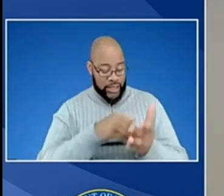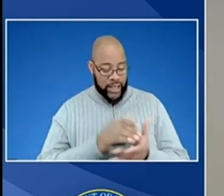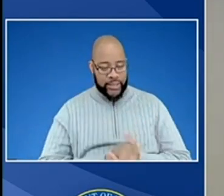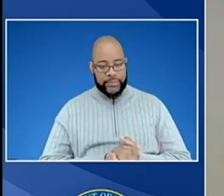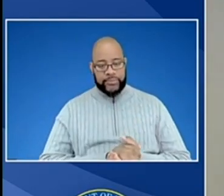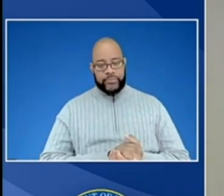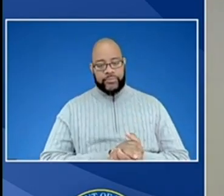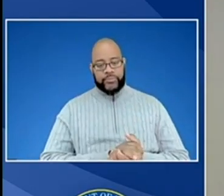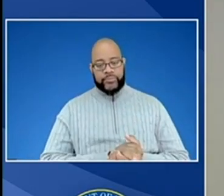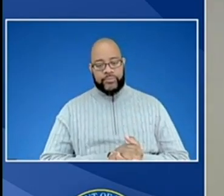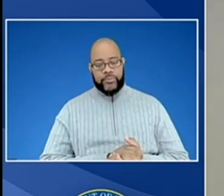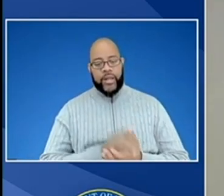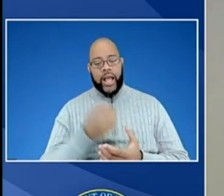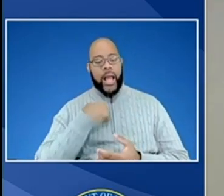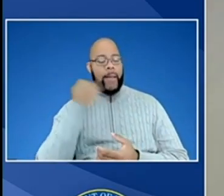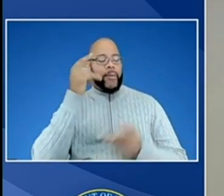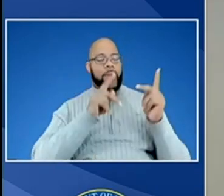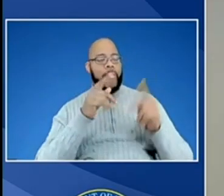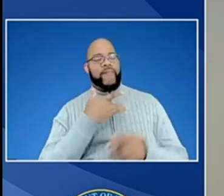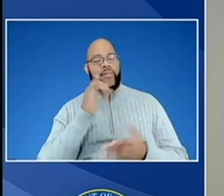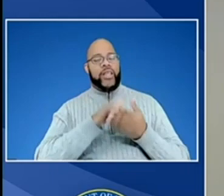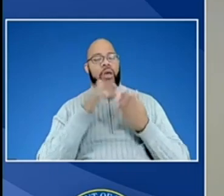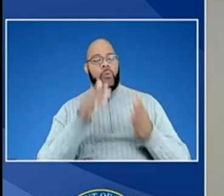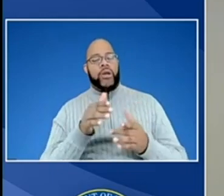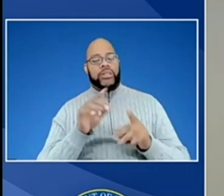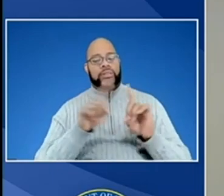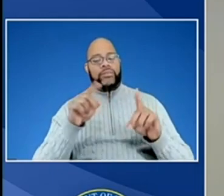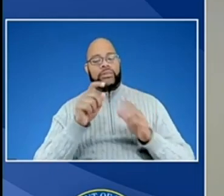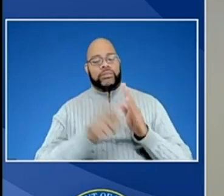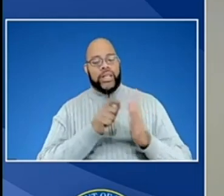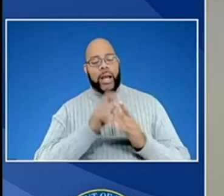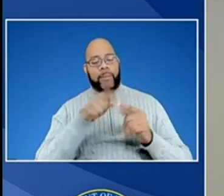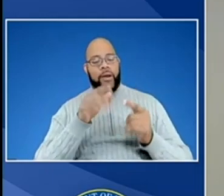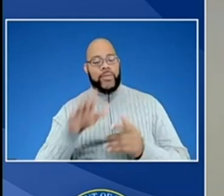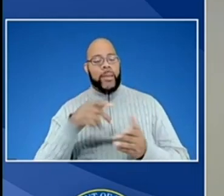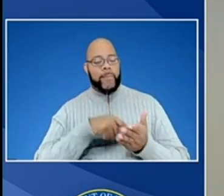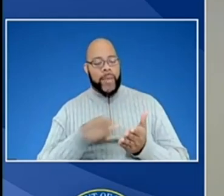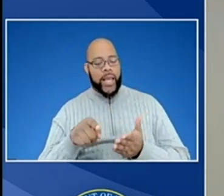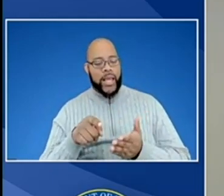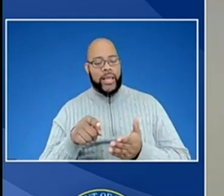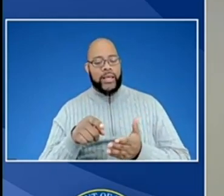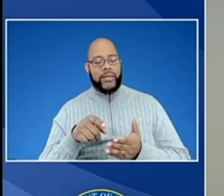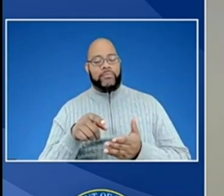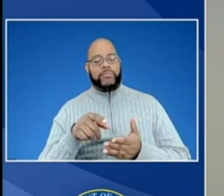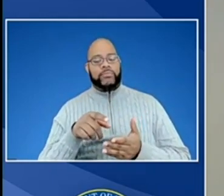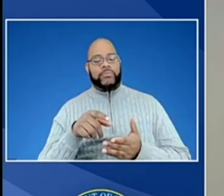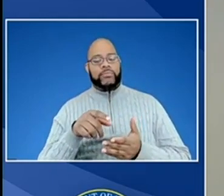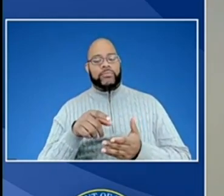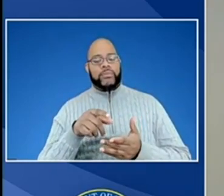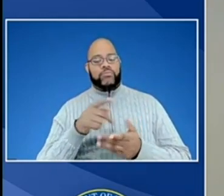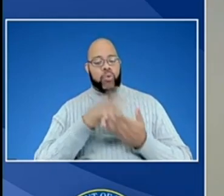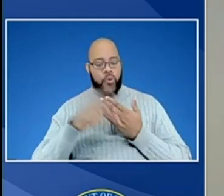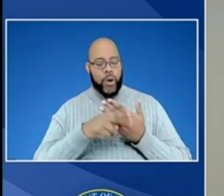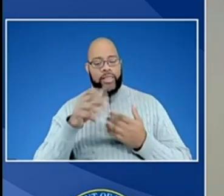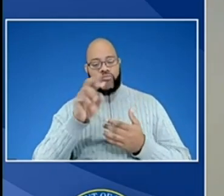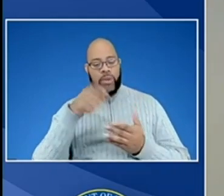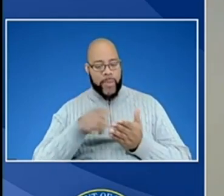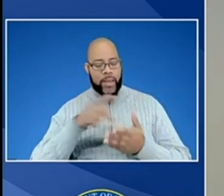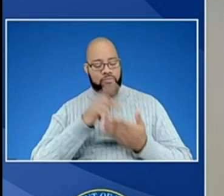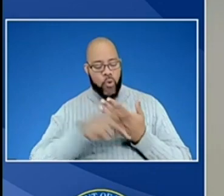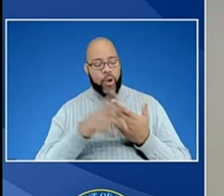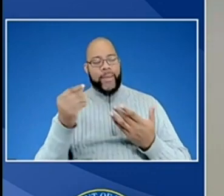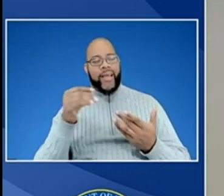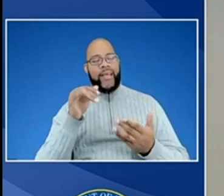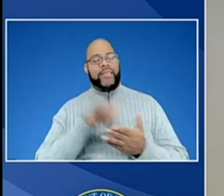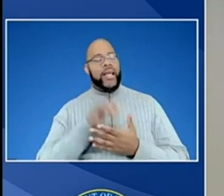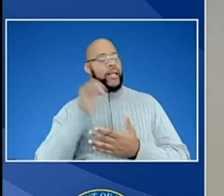in these situations in the future, I imagine that people felt that way at different times about the payee program and the repayee program. And to the extent